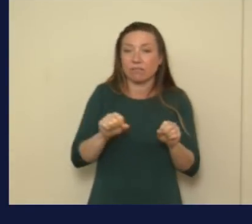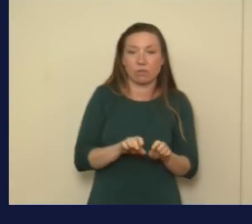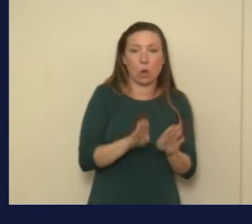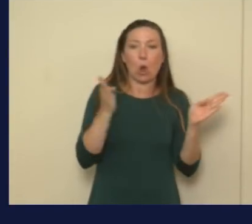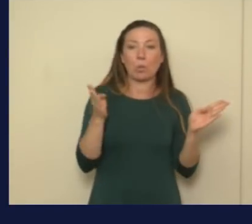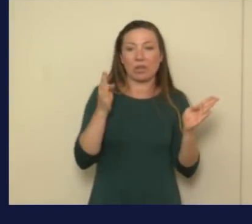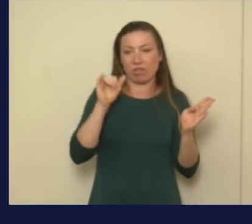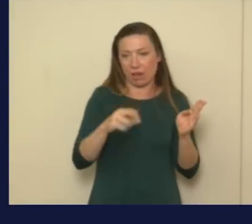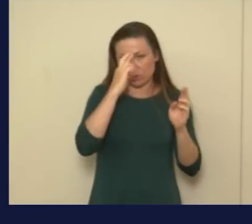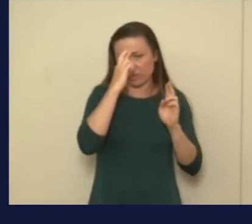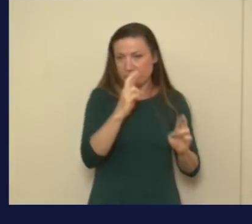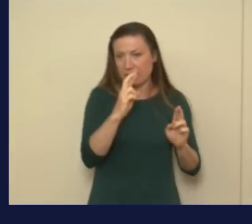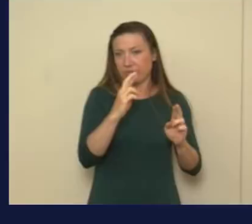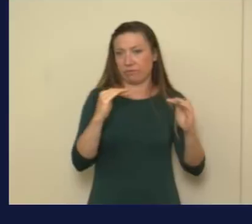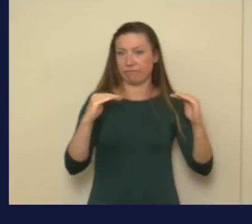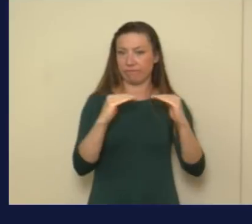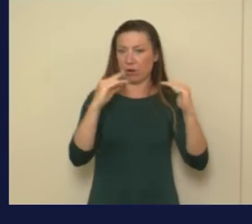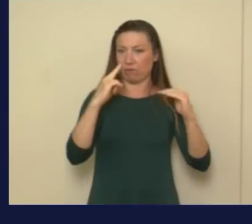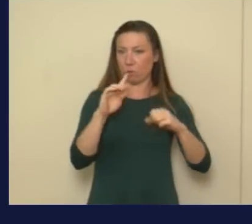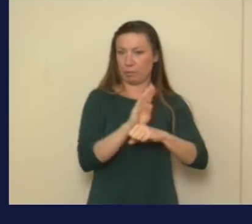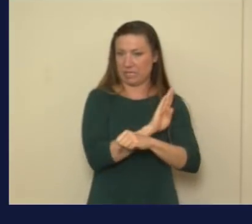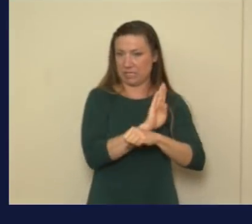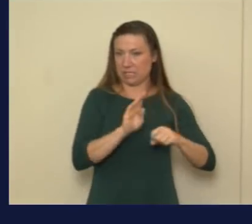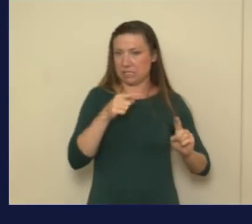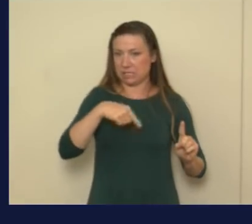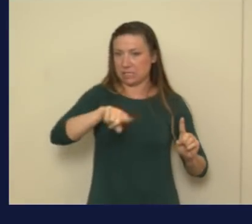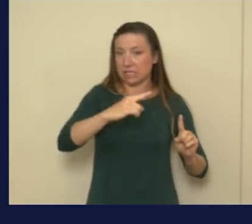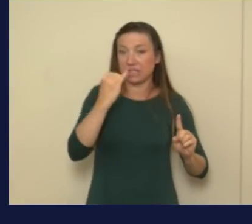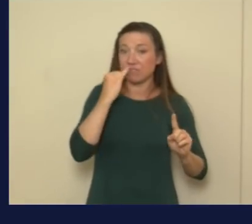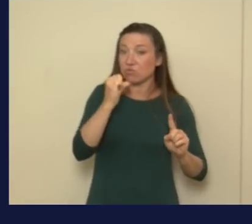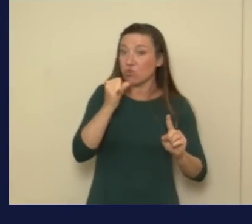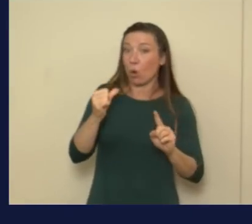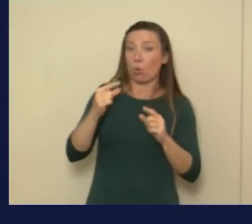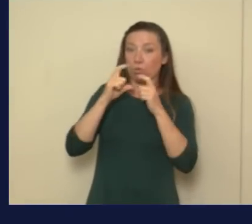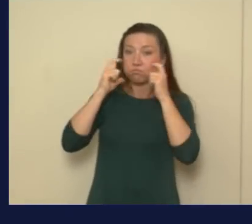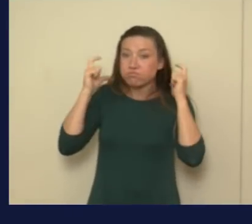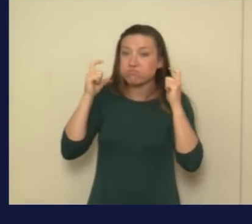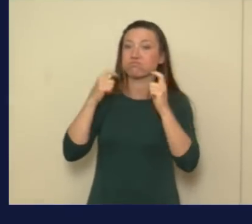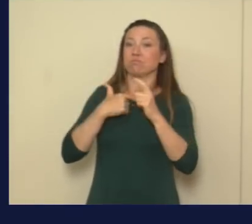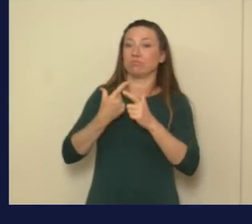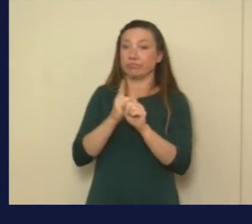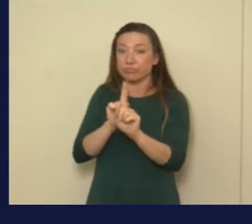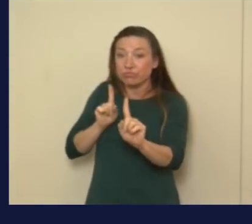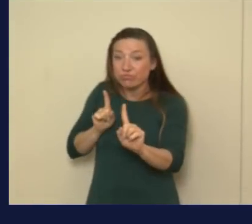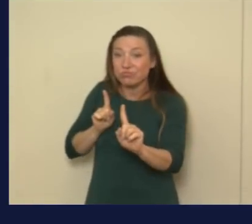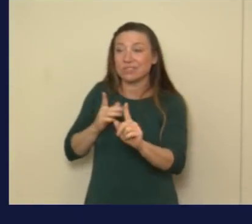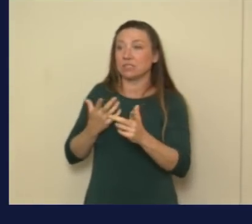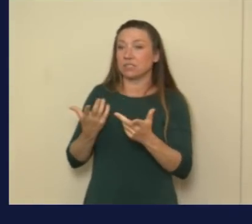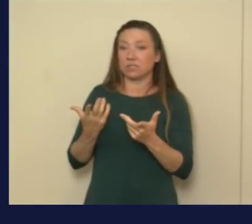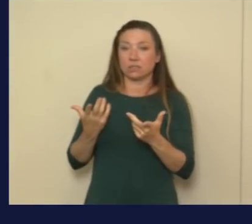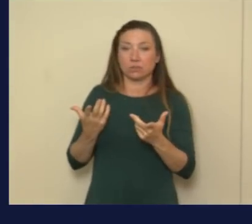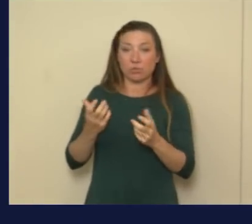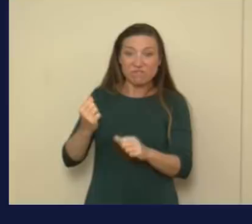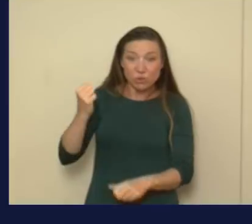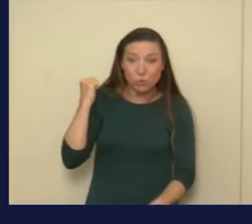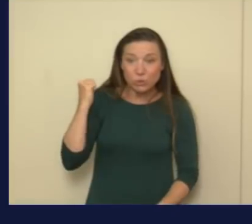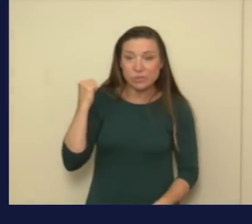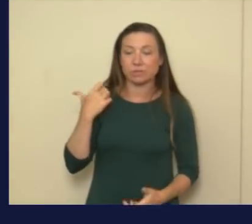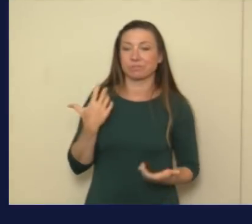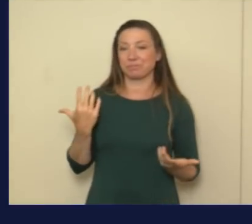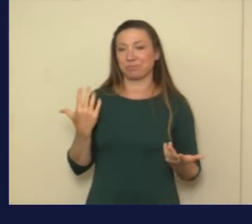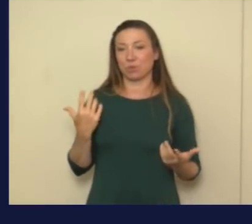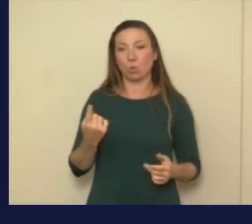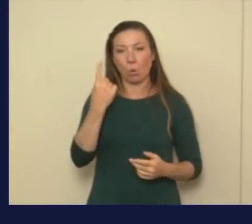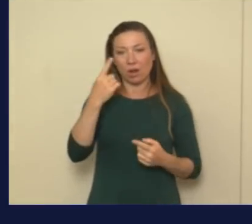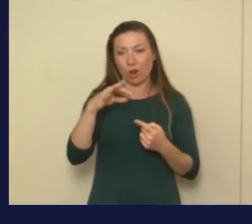do COVID-safe practices. If we don't do that, then the only recourse is to roll back. So businesses, you